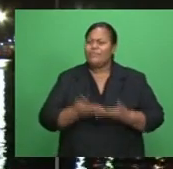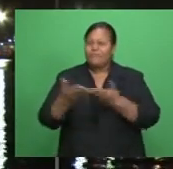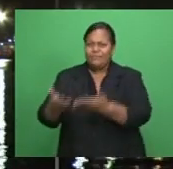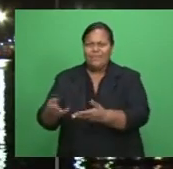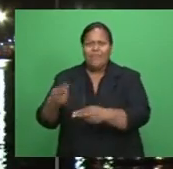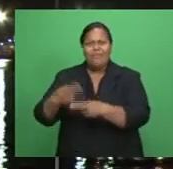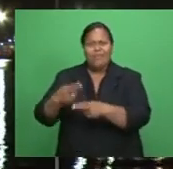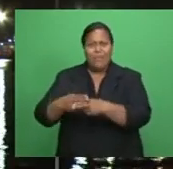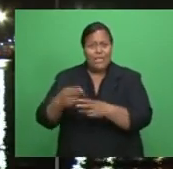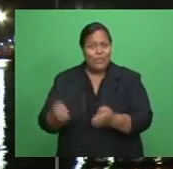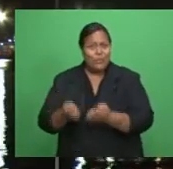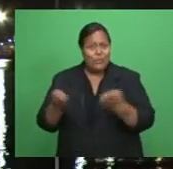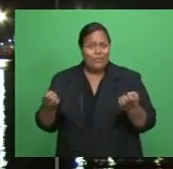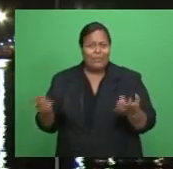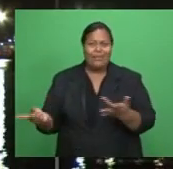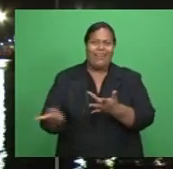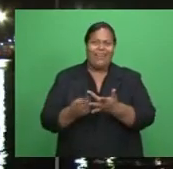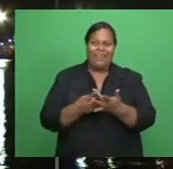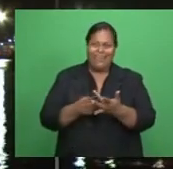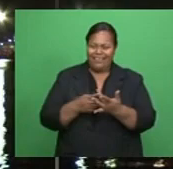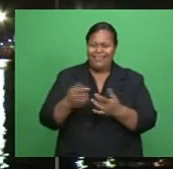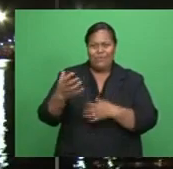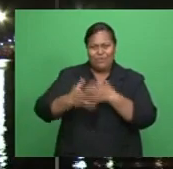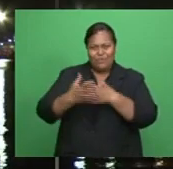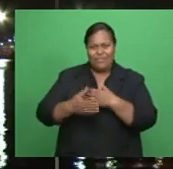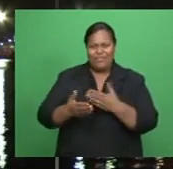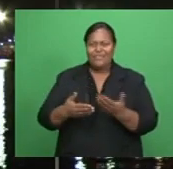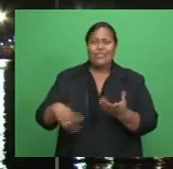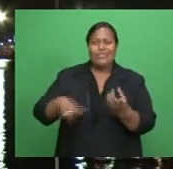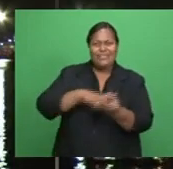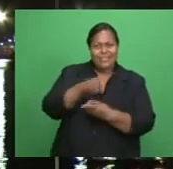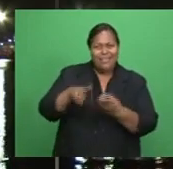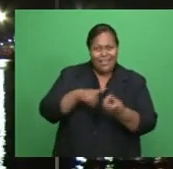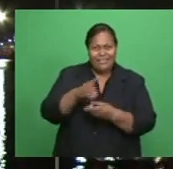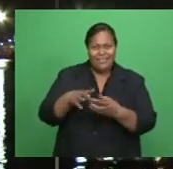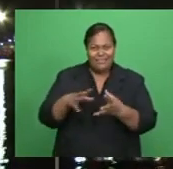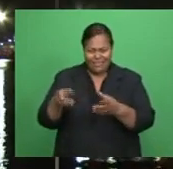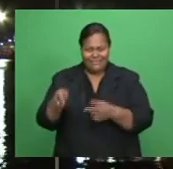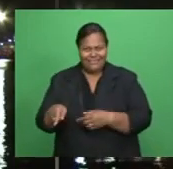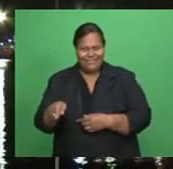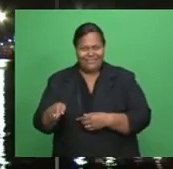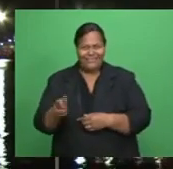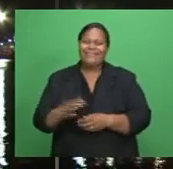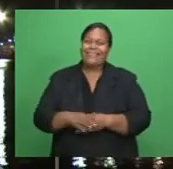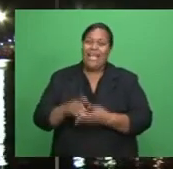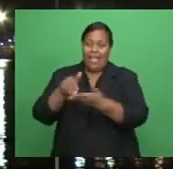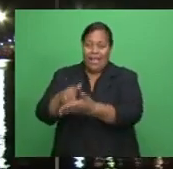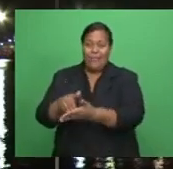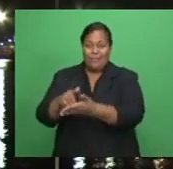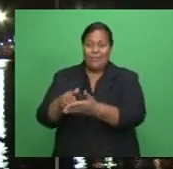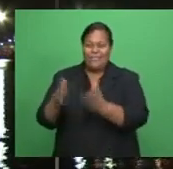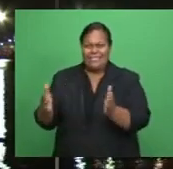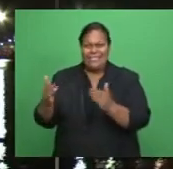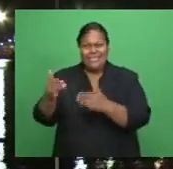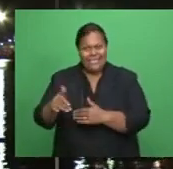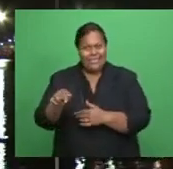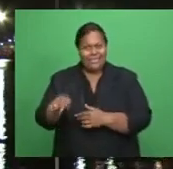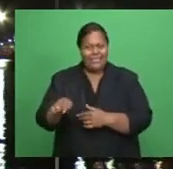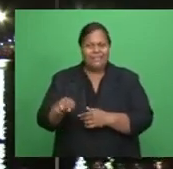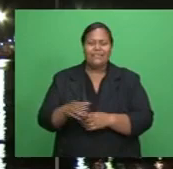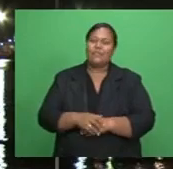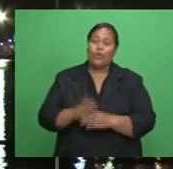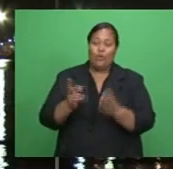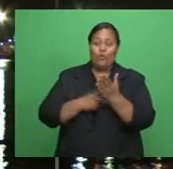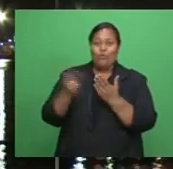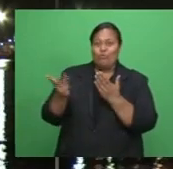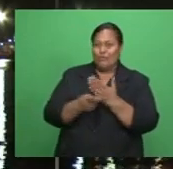farming implements and disaster resilience kits made possible through the Wakarawai Fiji Pro Resilience Project.